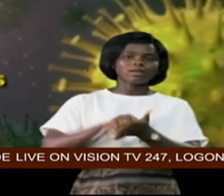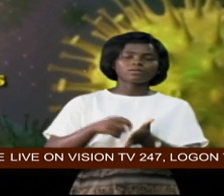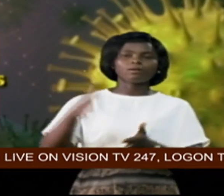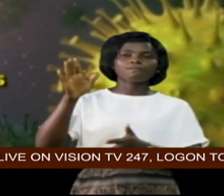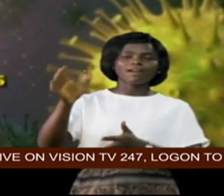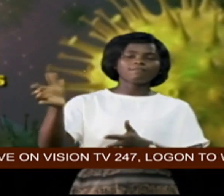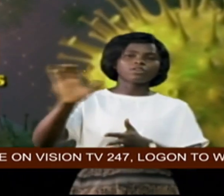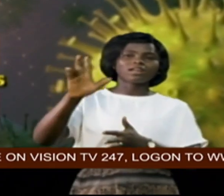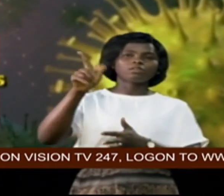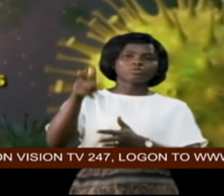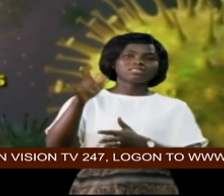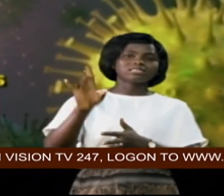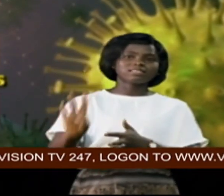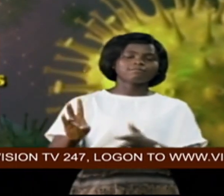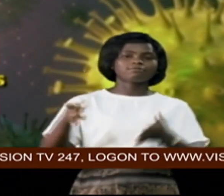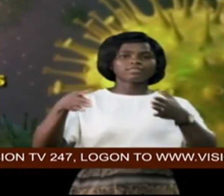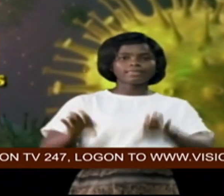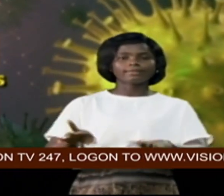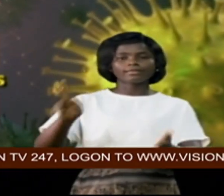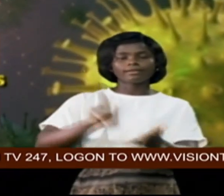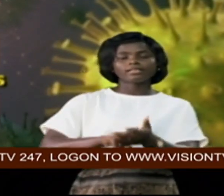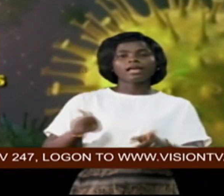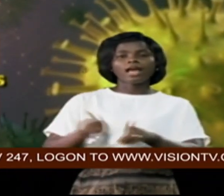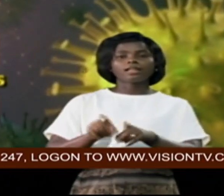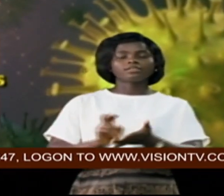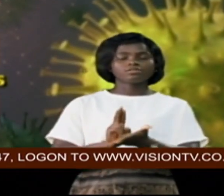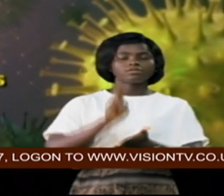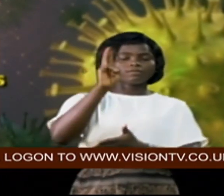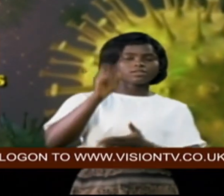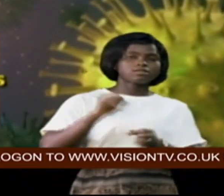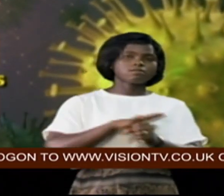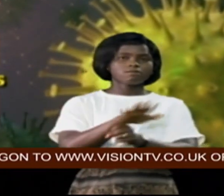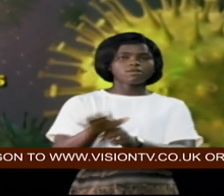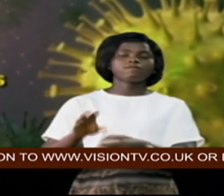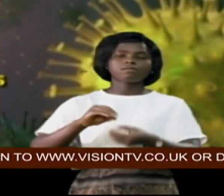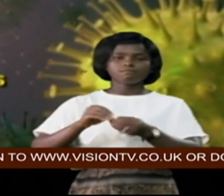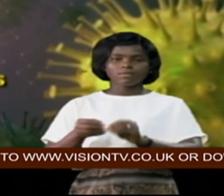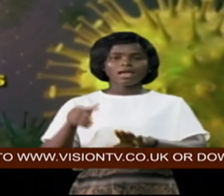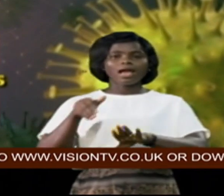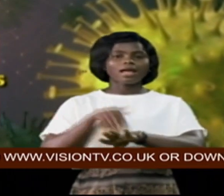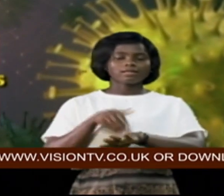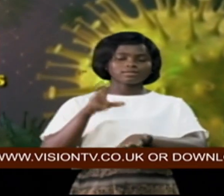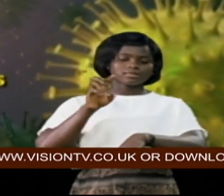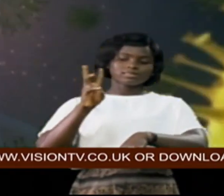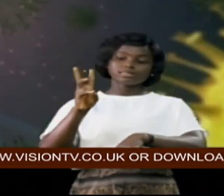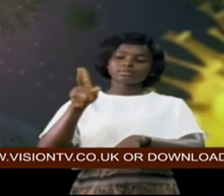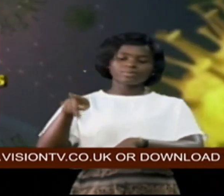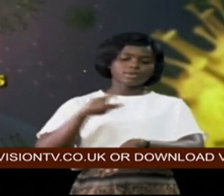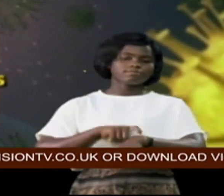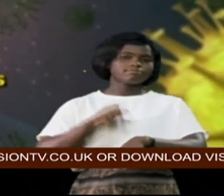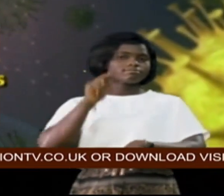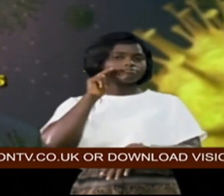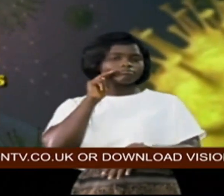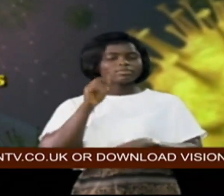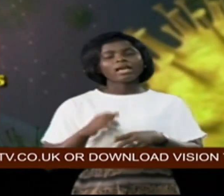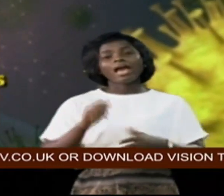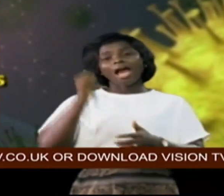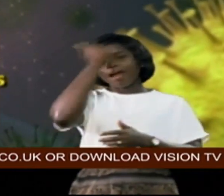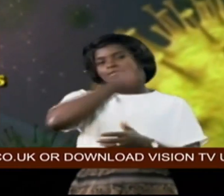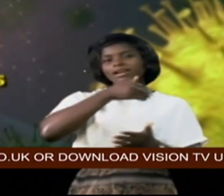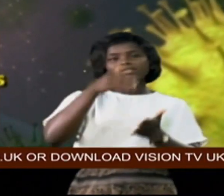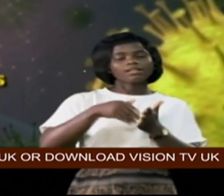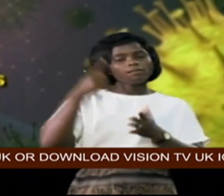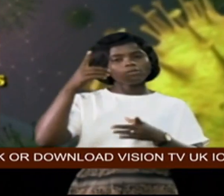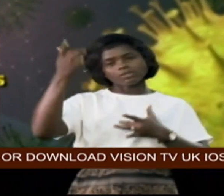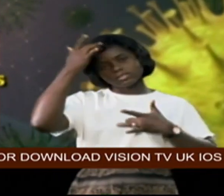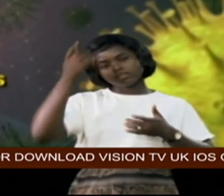1,131,527 deaths registered on the Johns Hopkins coronavirus database as at 6 p.m. Nigeria time. The African Centers for Disease